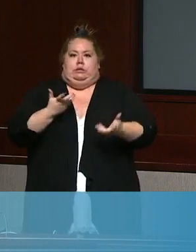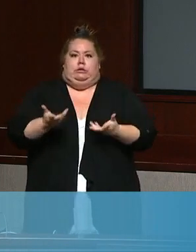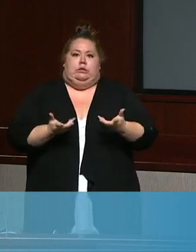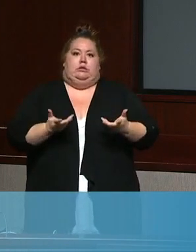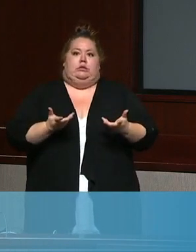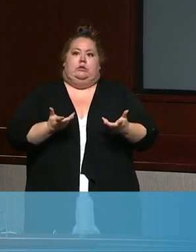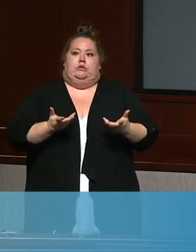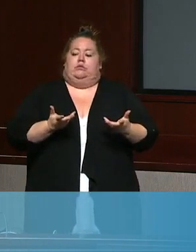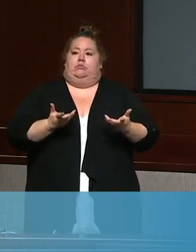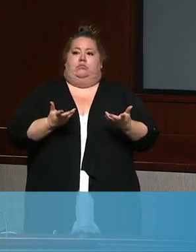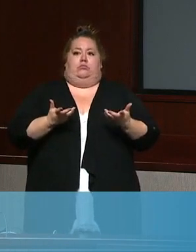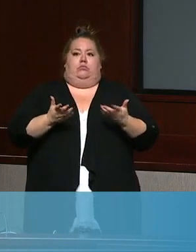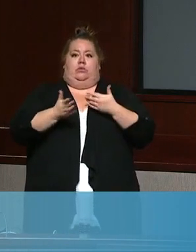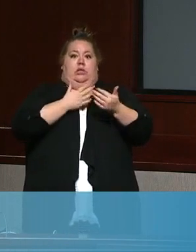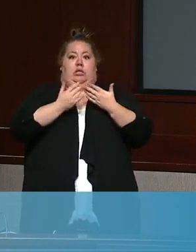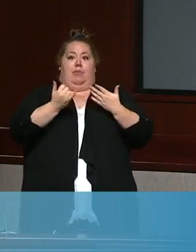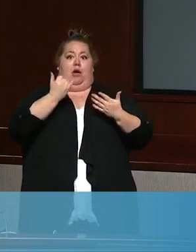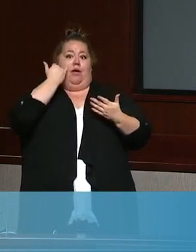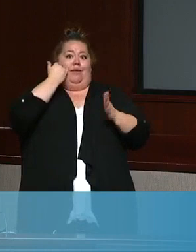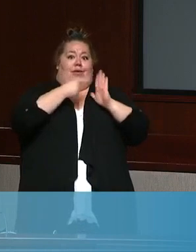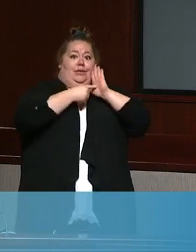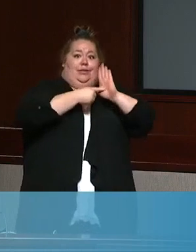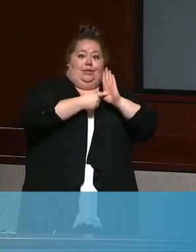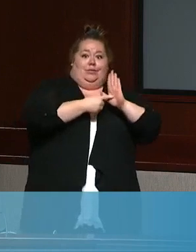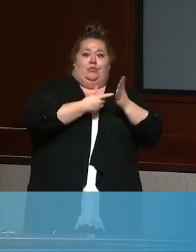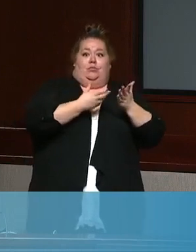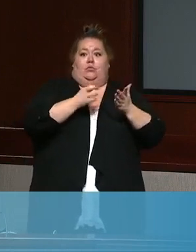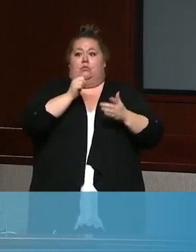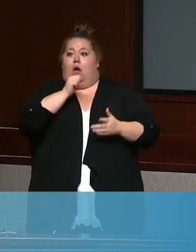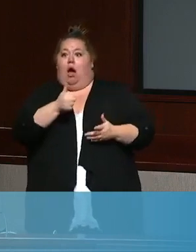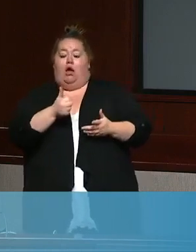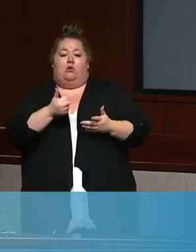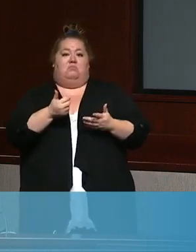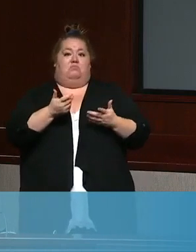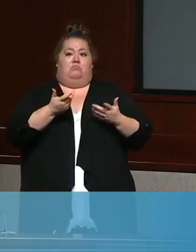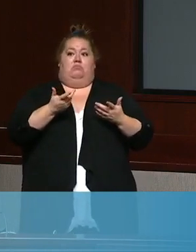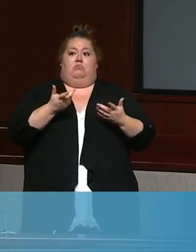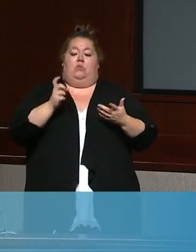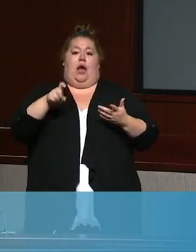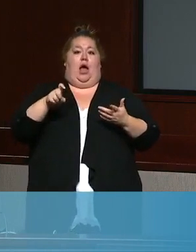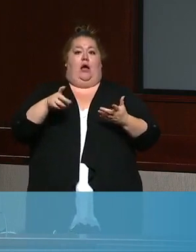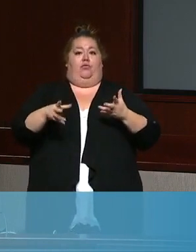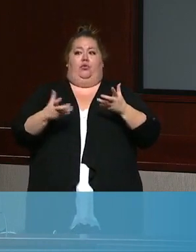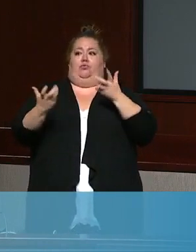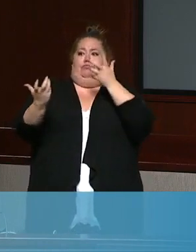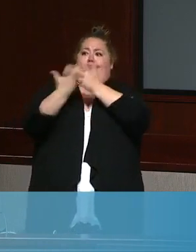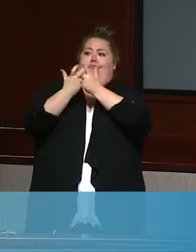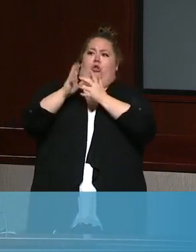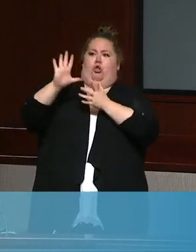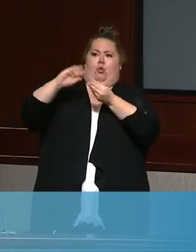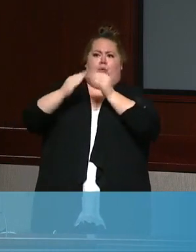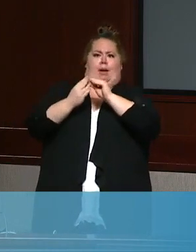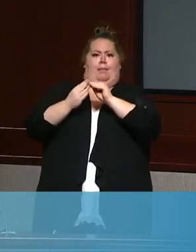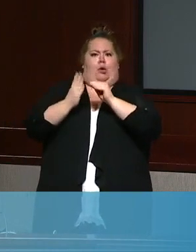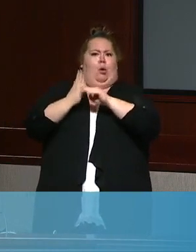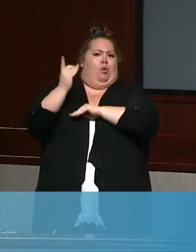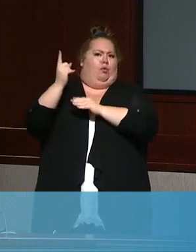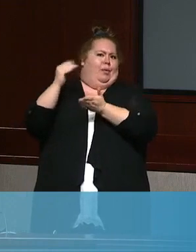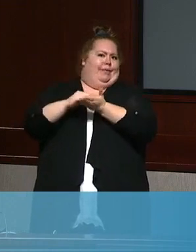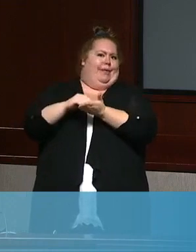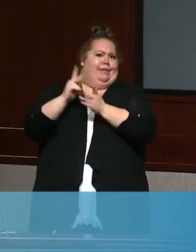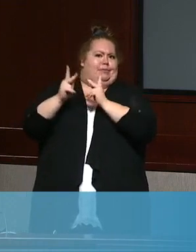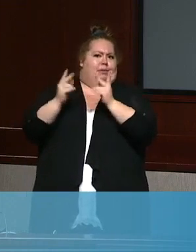they need to or not. And we just don't understand what that has to do with the end goal here.